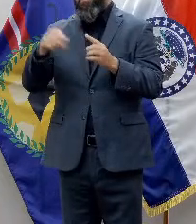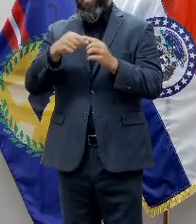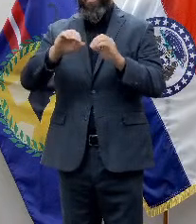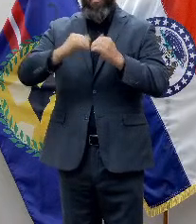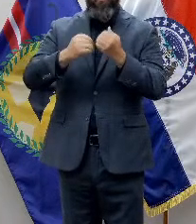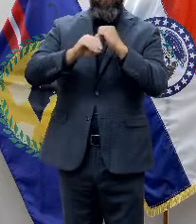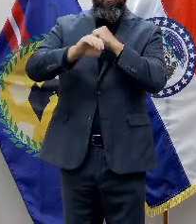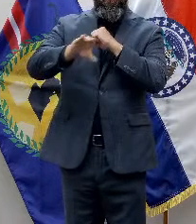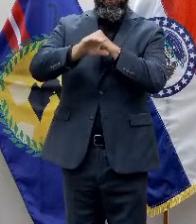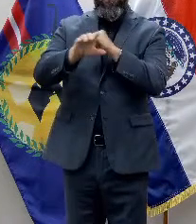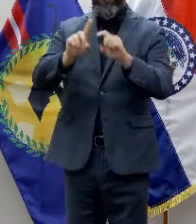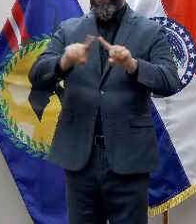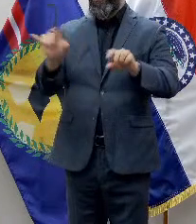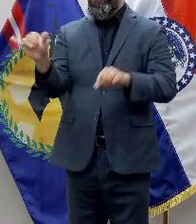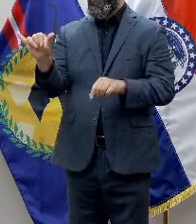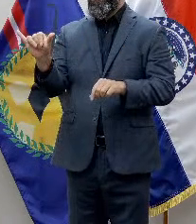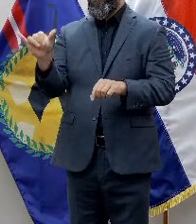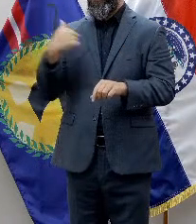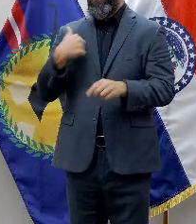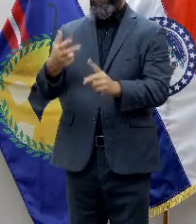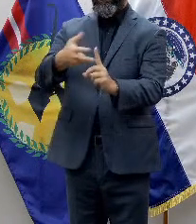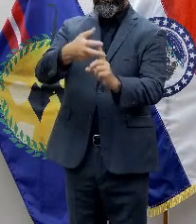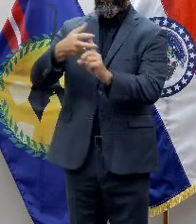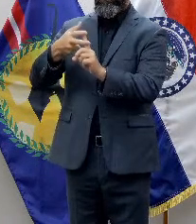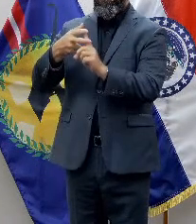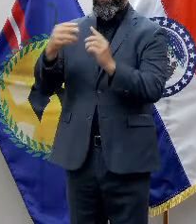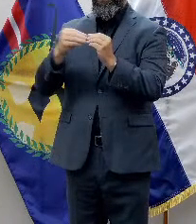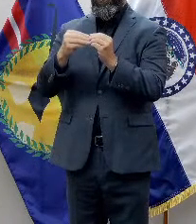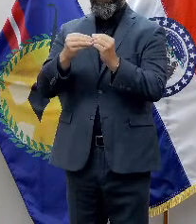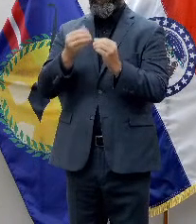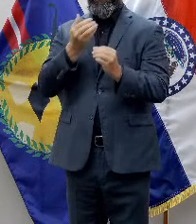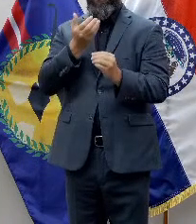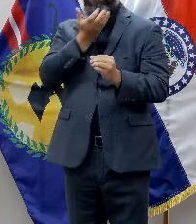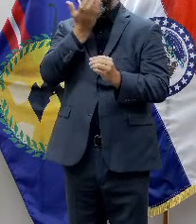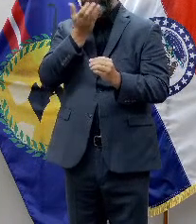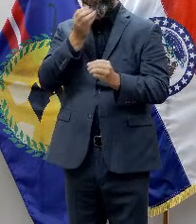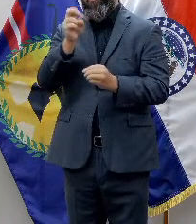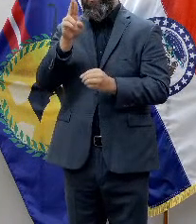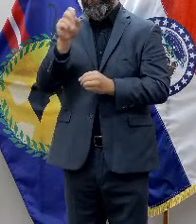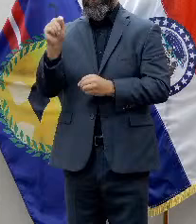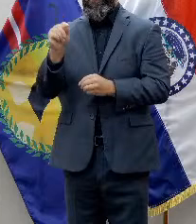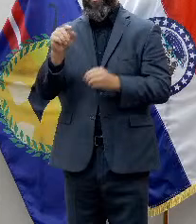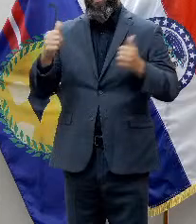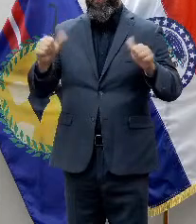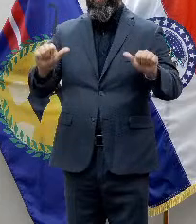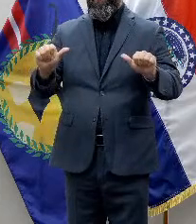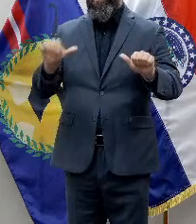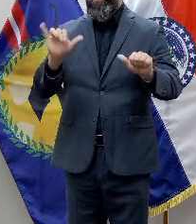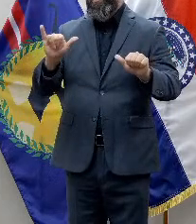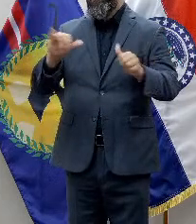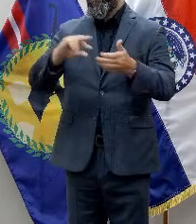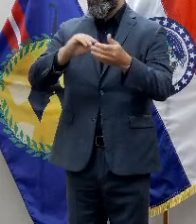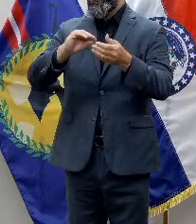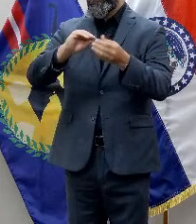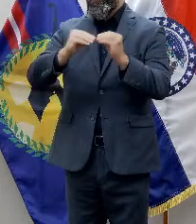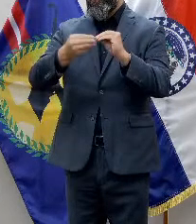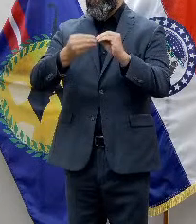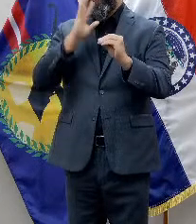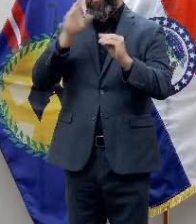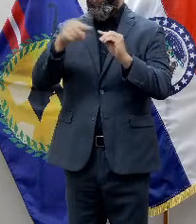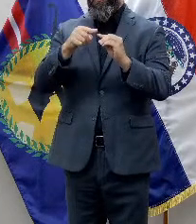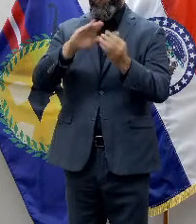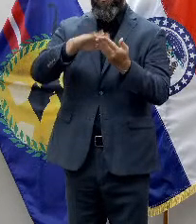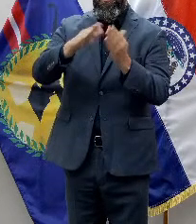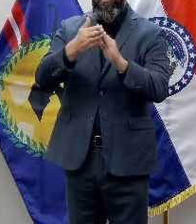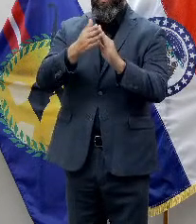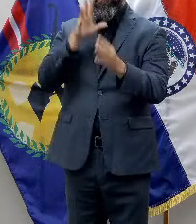but we have also been employing a lot of more grassroots efforts. So this is where we more talk about community engagement and